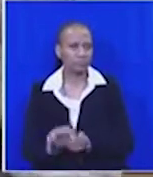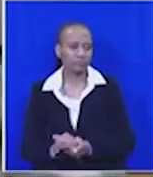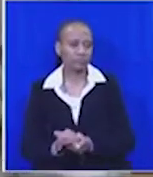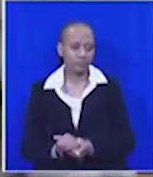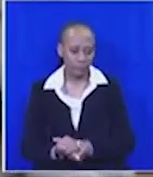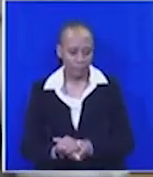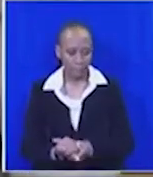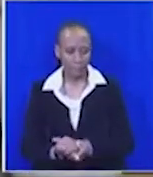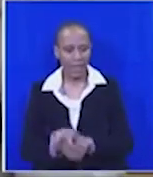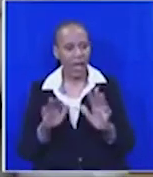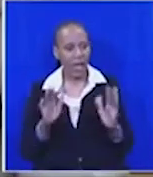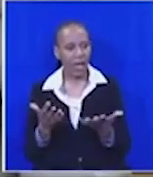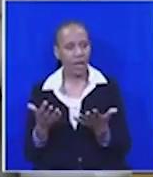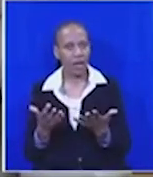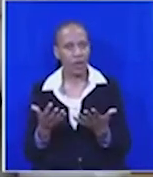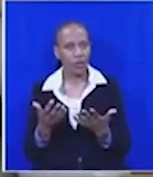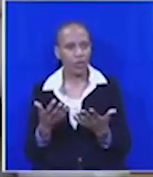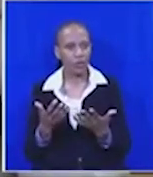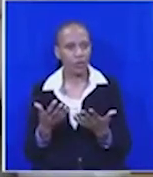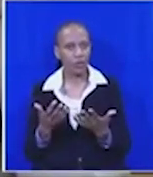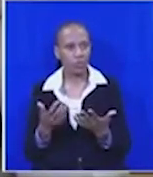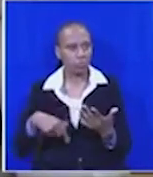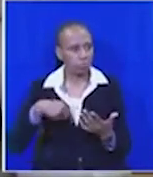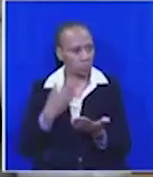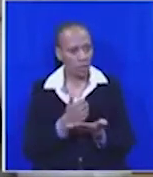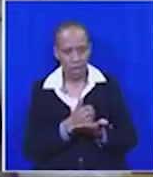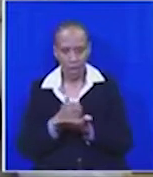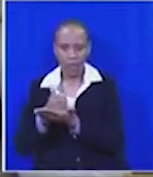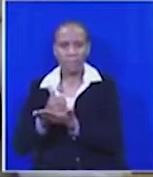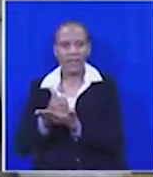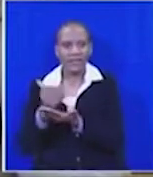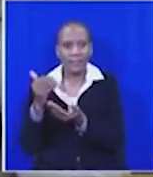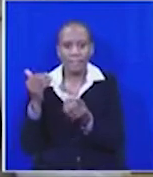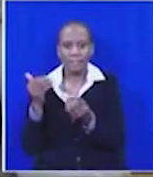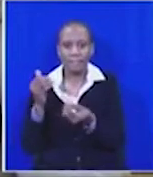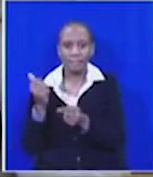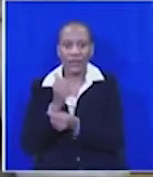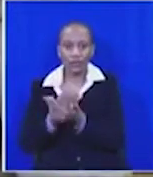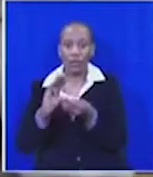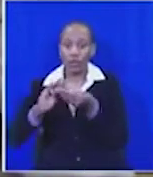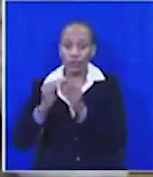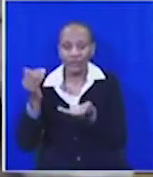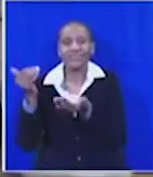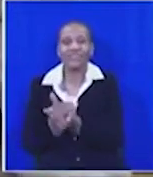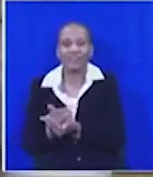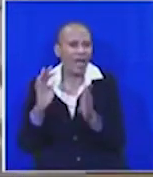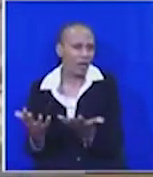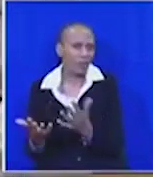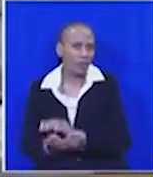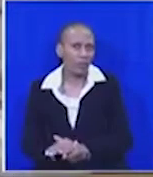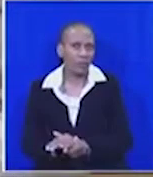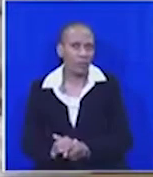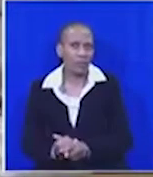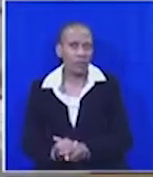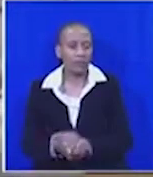of how do we go about creating safe and secure environments where we live as ordinary citizens.